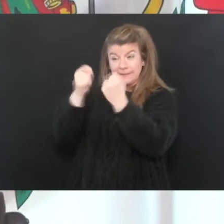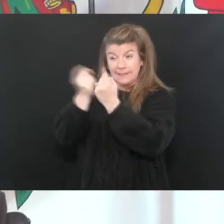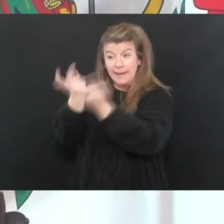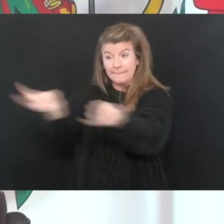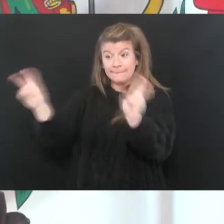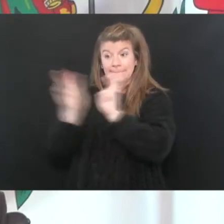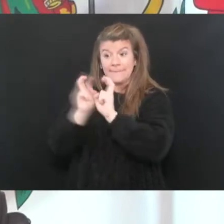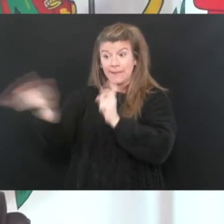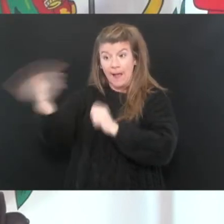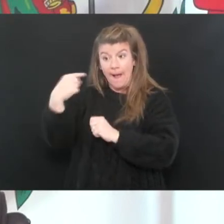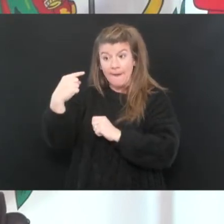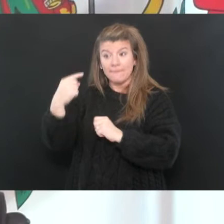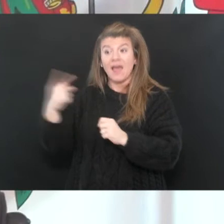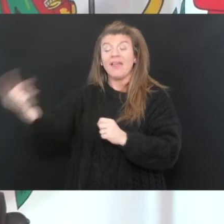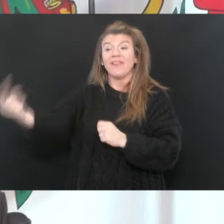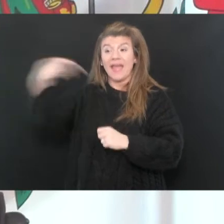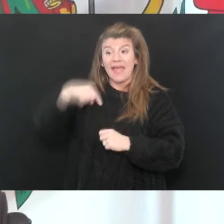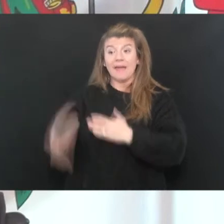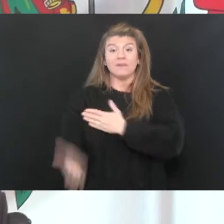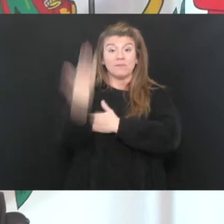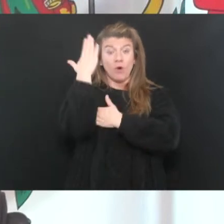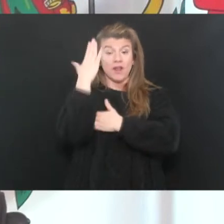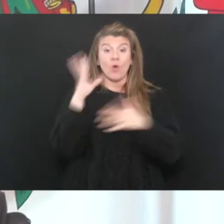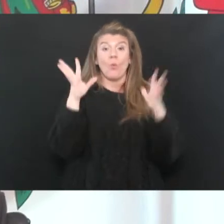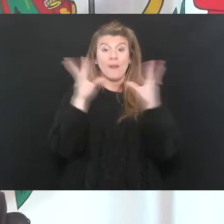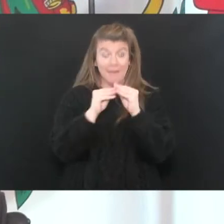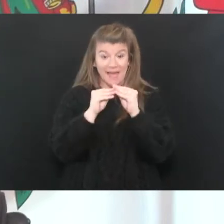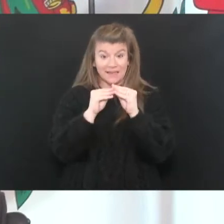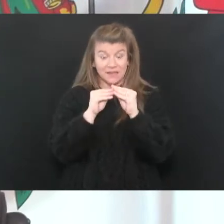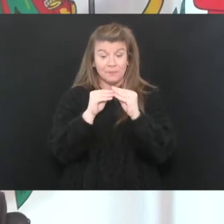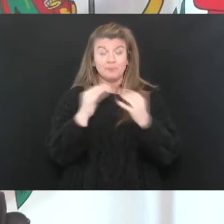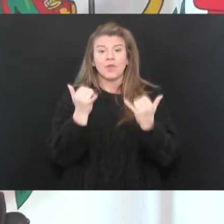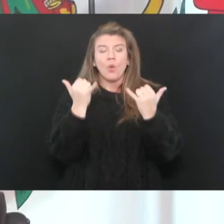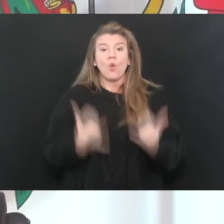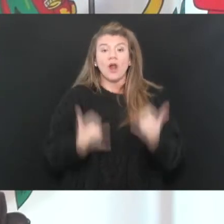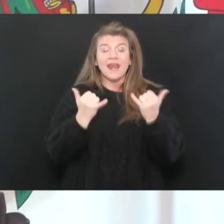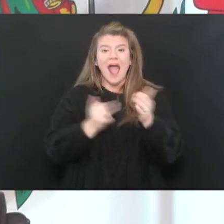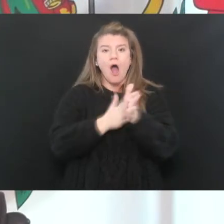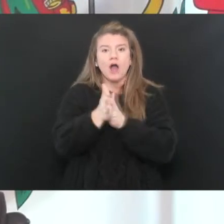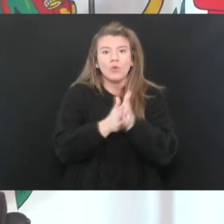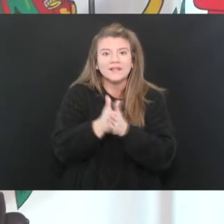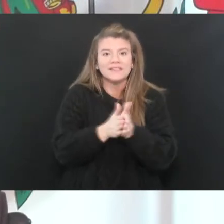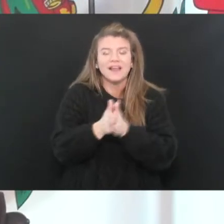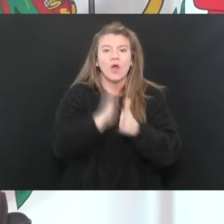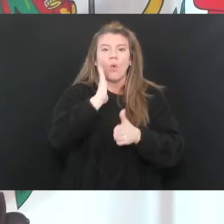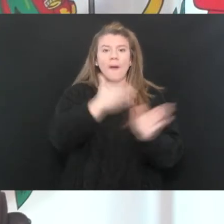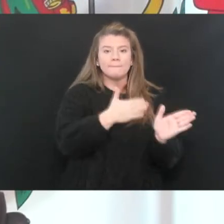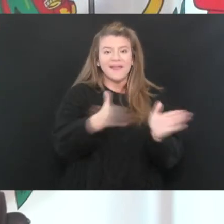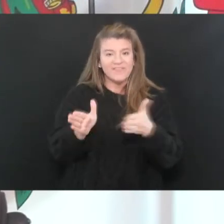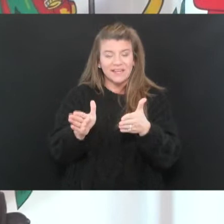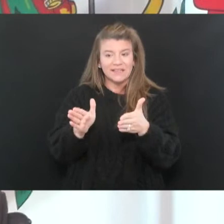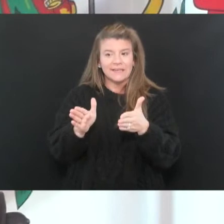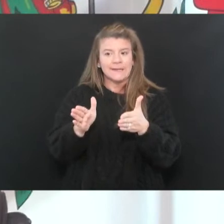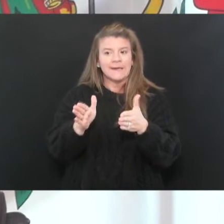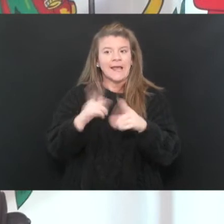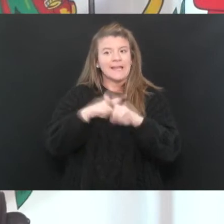this morning. We met. We're now aggressively going to pivot and go in a different